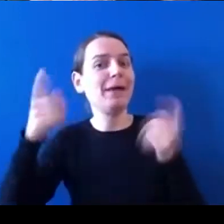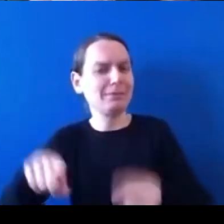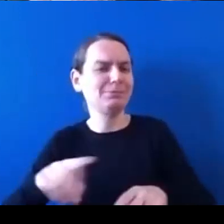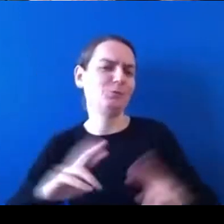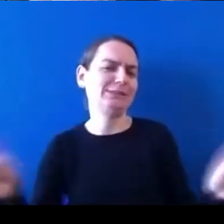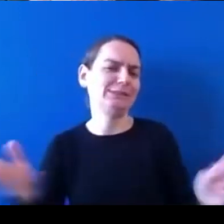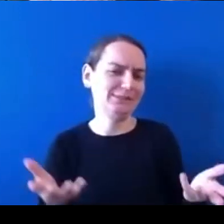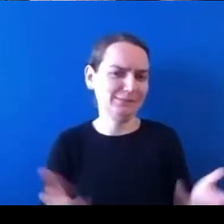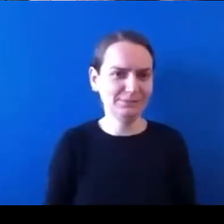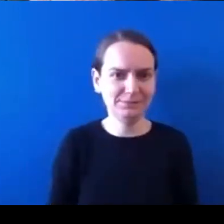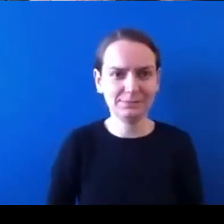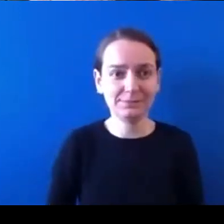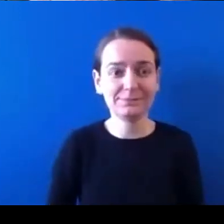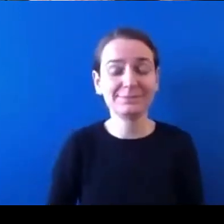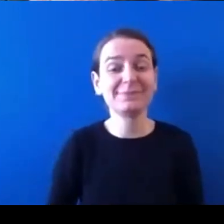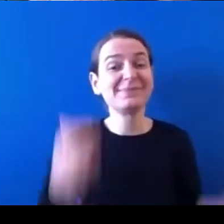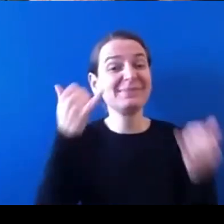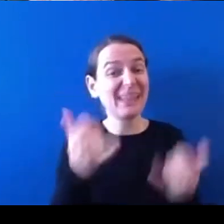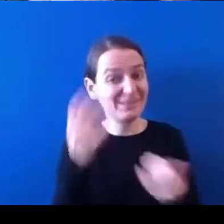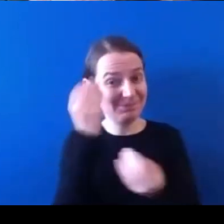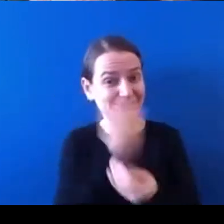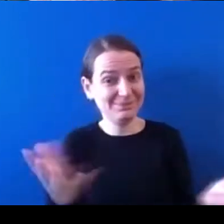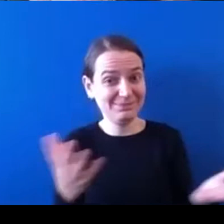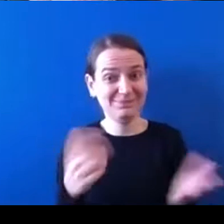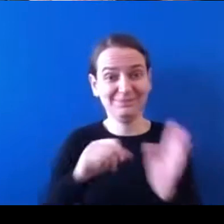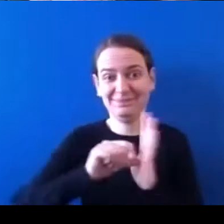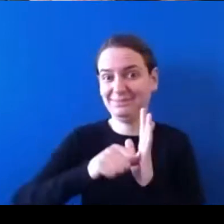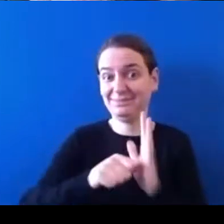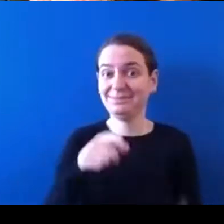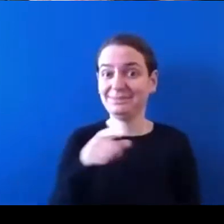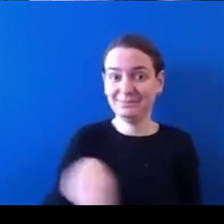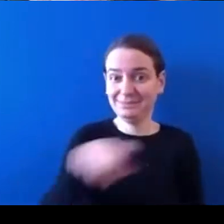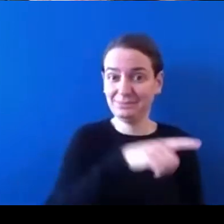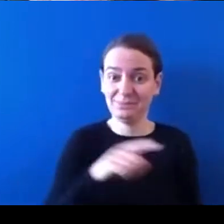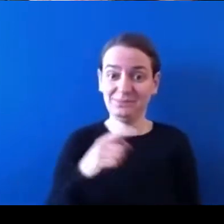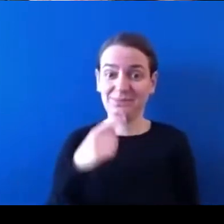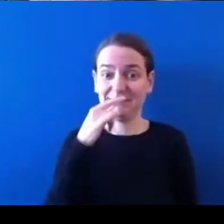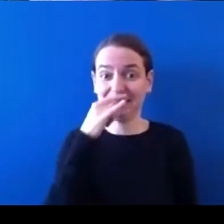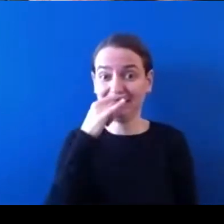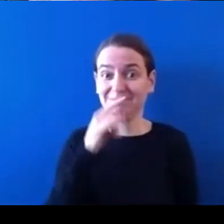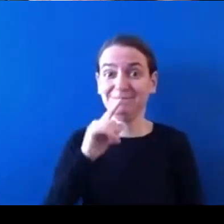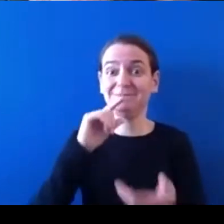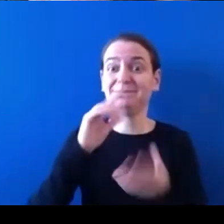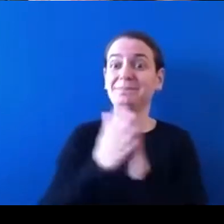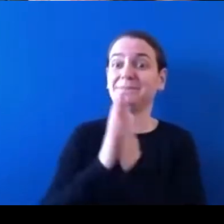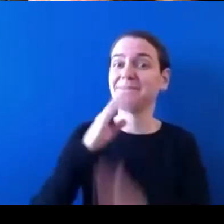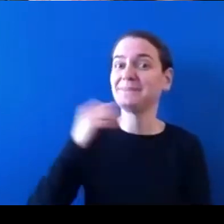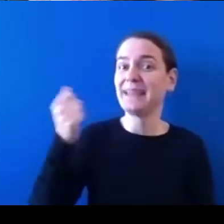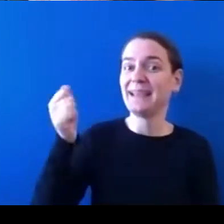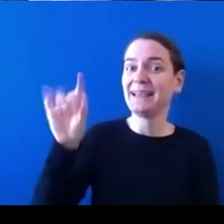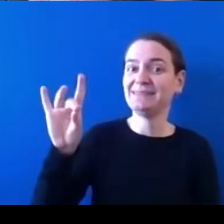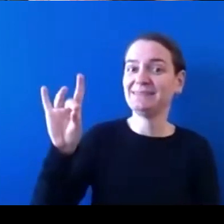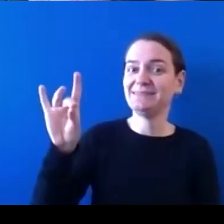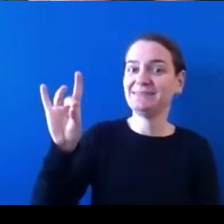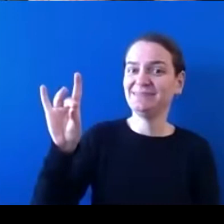So if you sign something, you are now responsible. And you are responsible for everything. Everything that goes on in